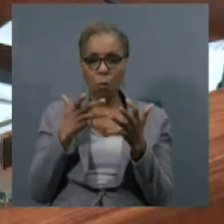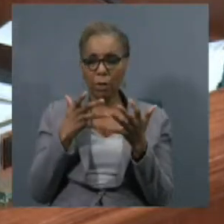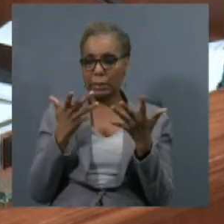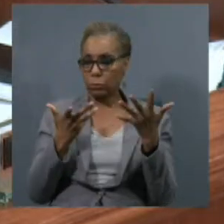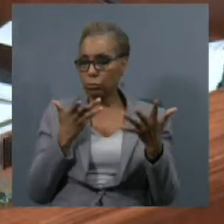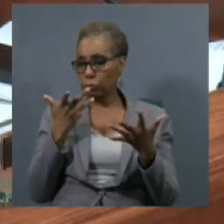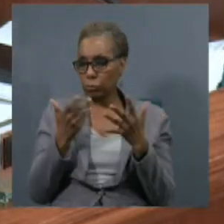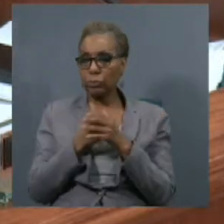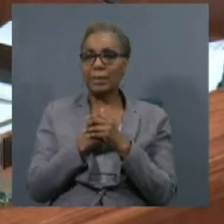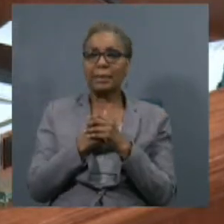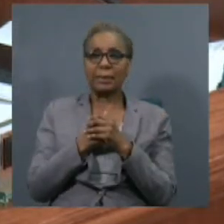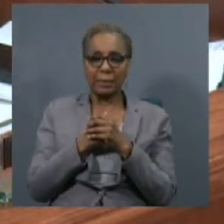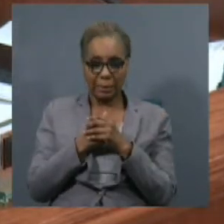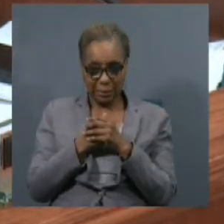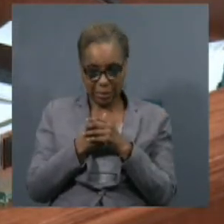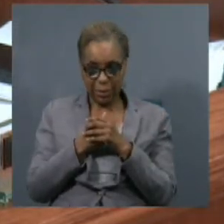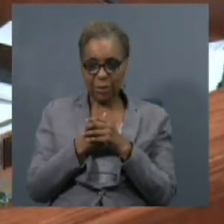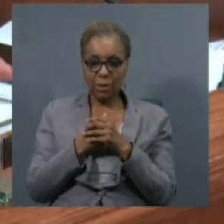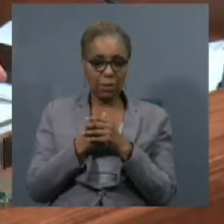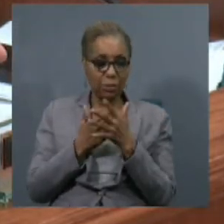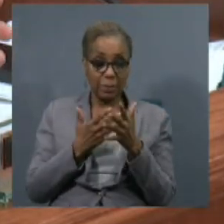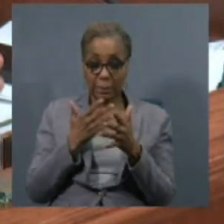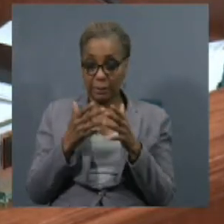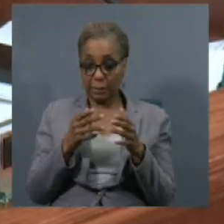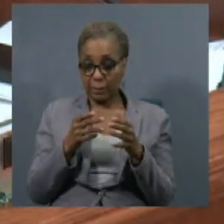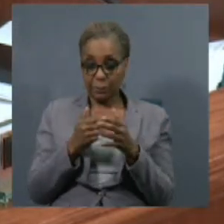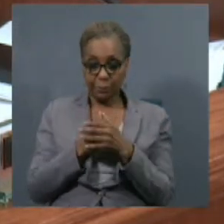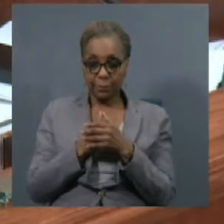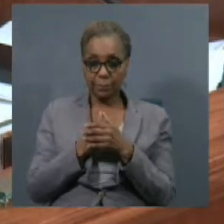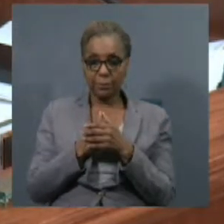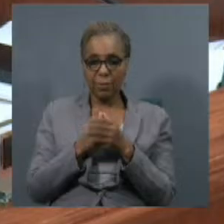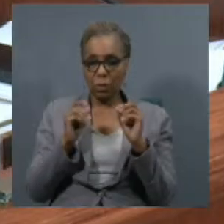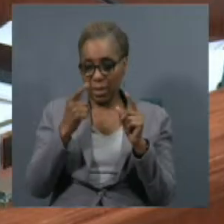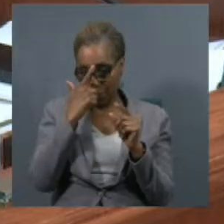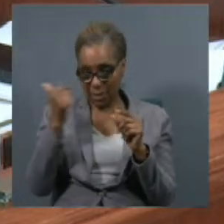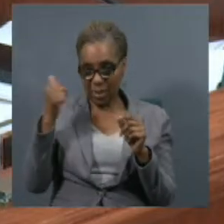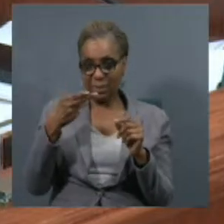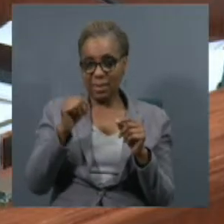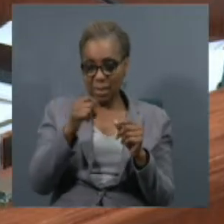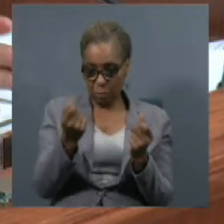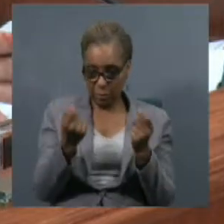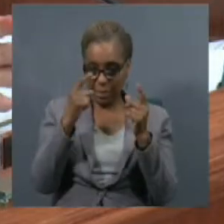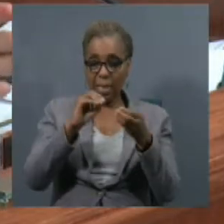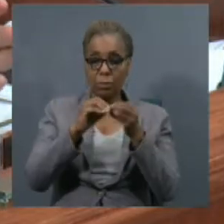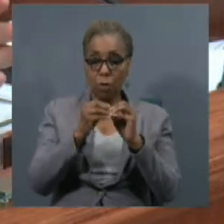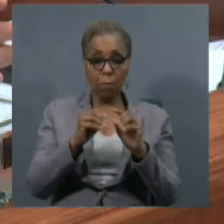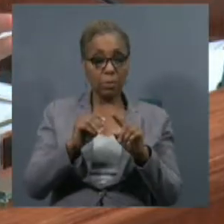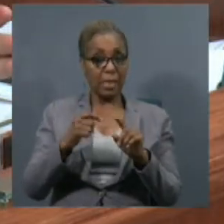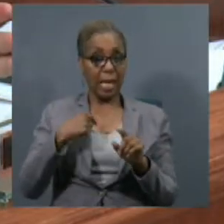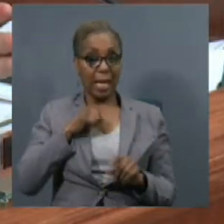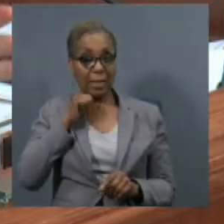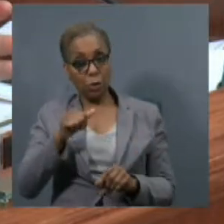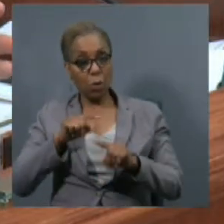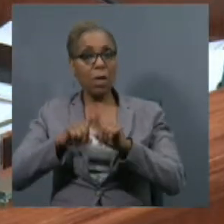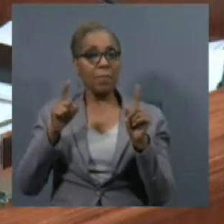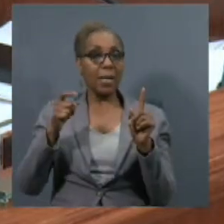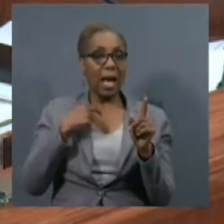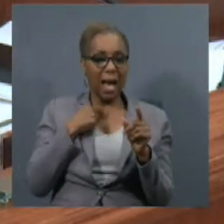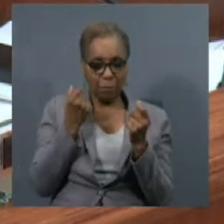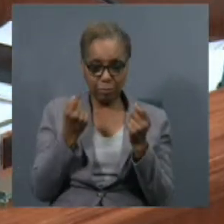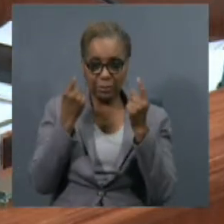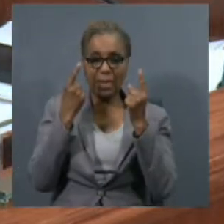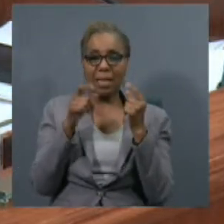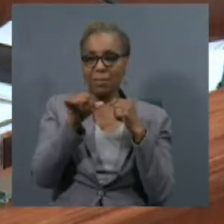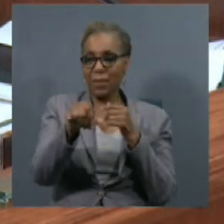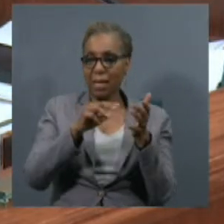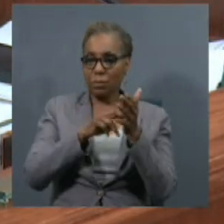and I will leave to Mr. Sarpy his comments, because he really understands numbers and I don't. But I kind of understood